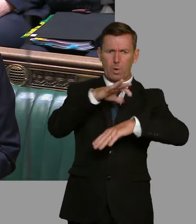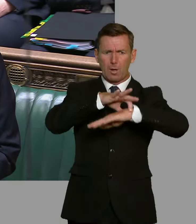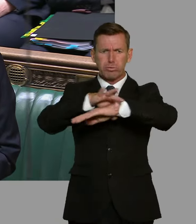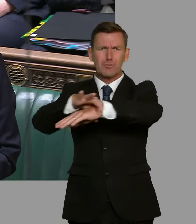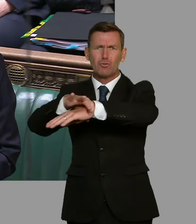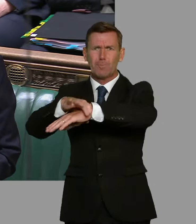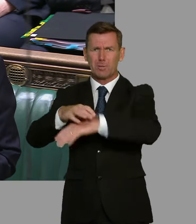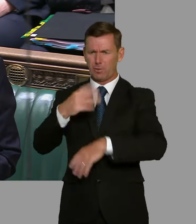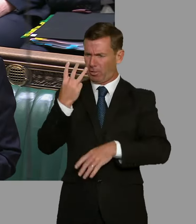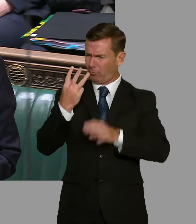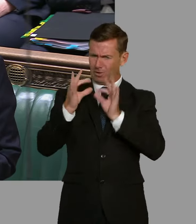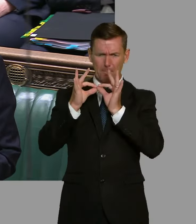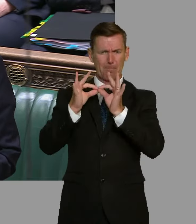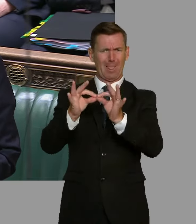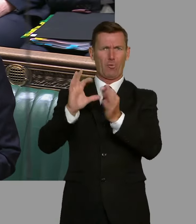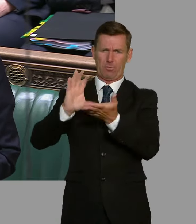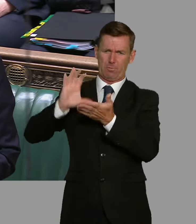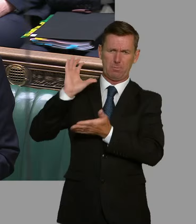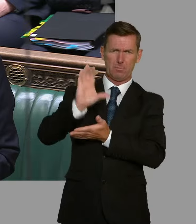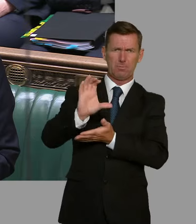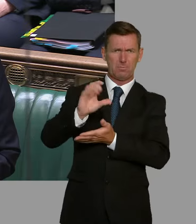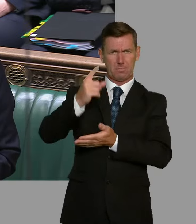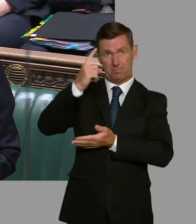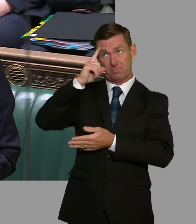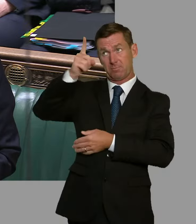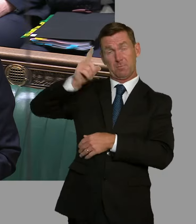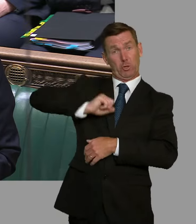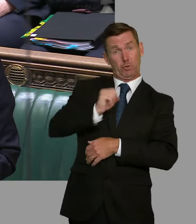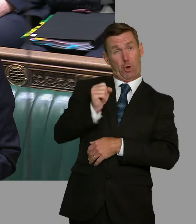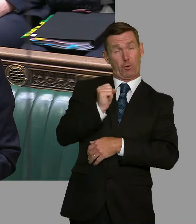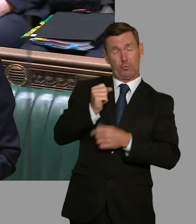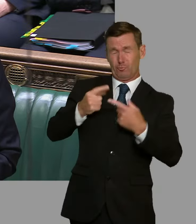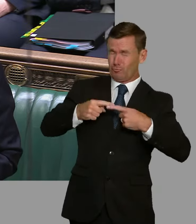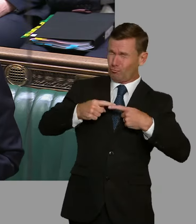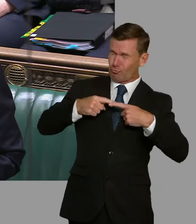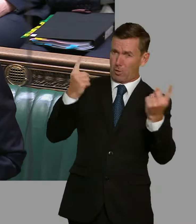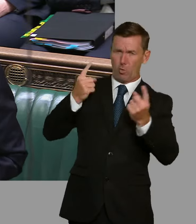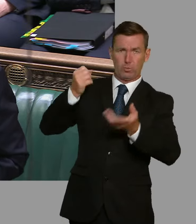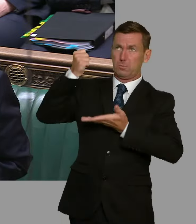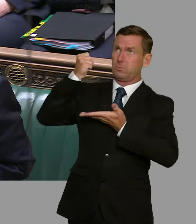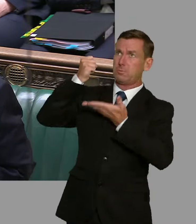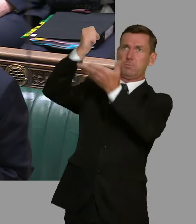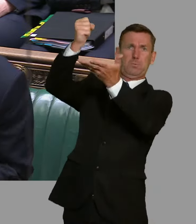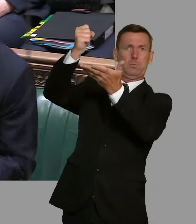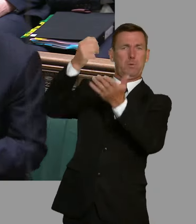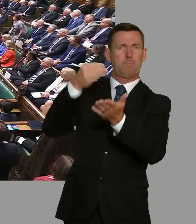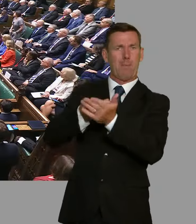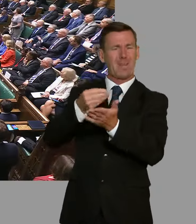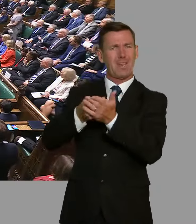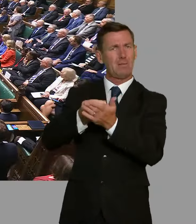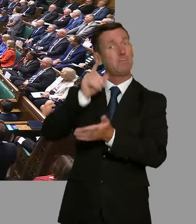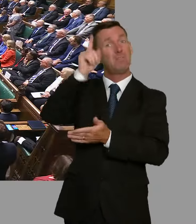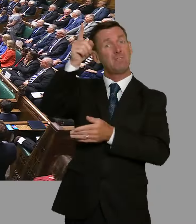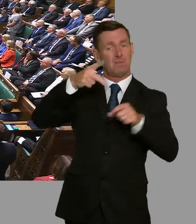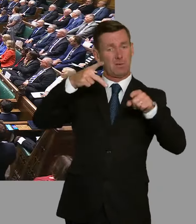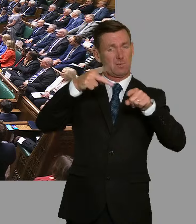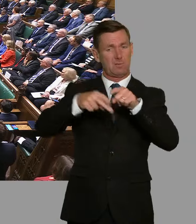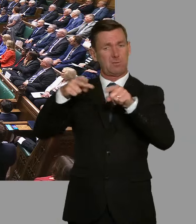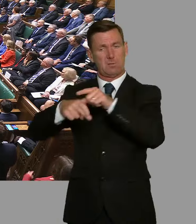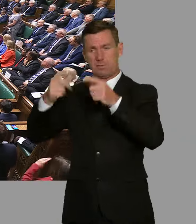of devolution, they're cutting college budgets, they're blocking opportunities, they have no plan for Scotland's future. Sir